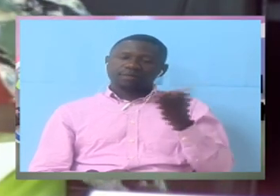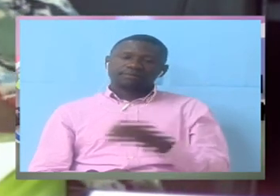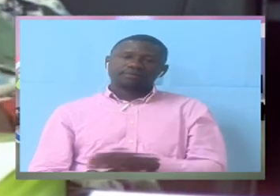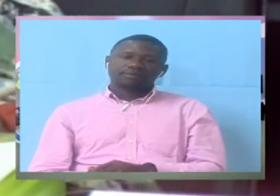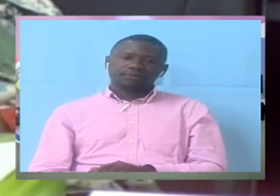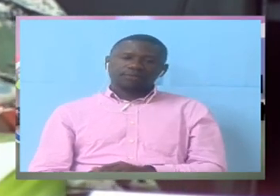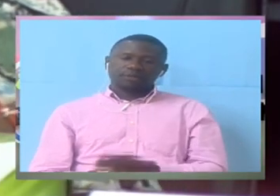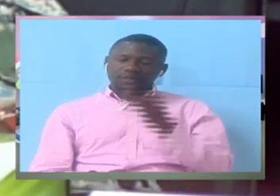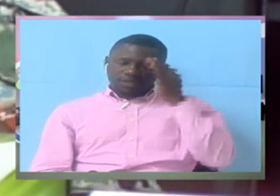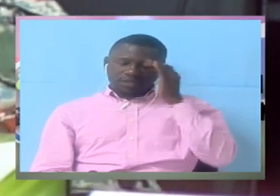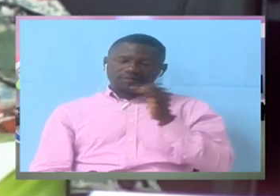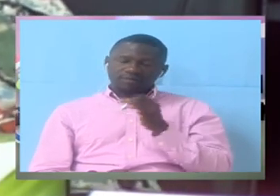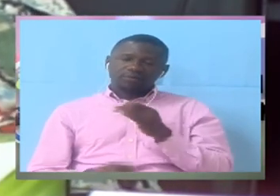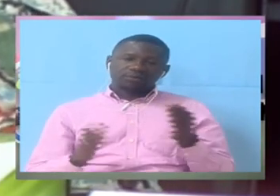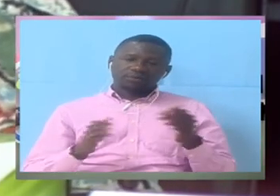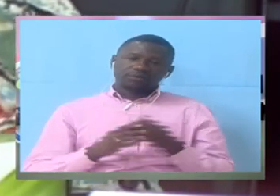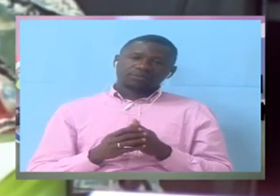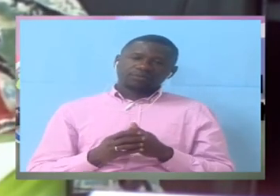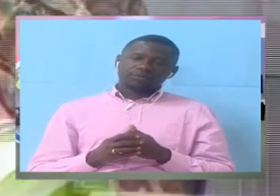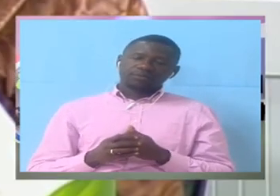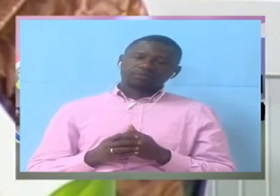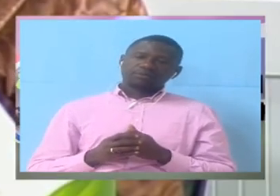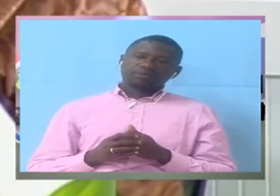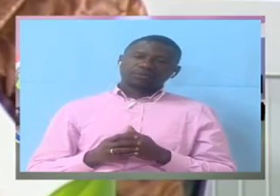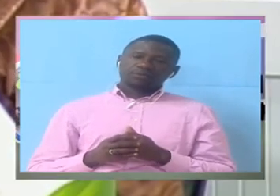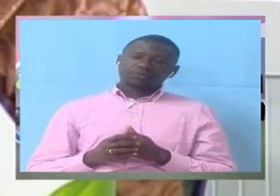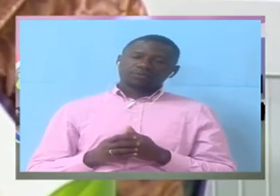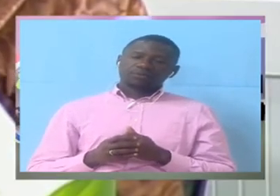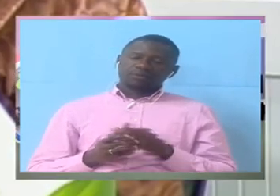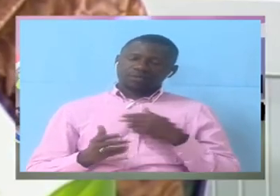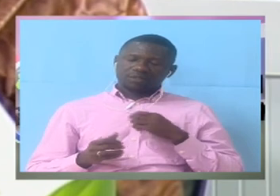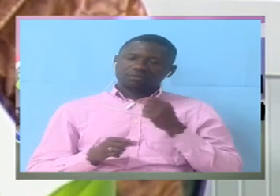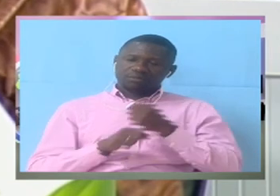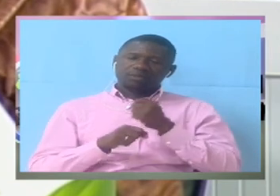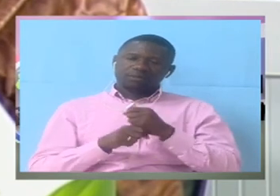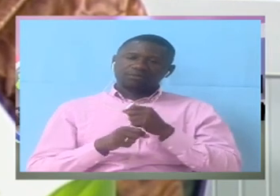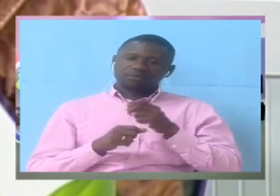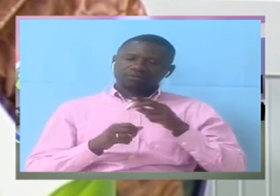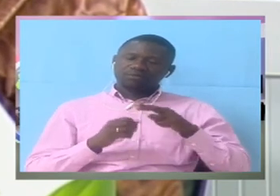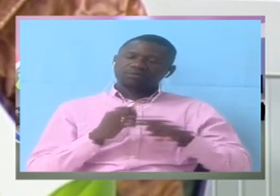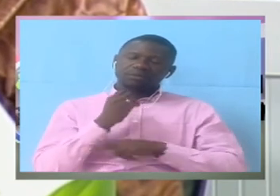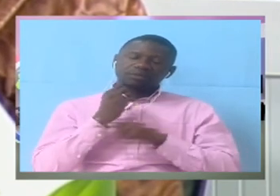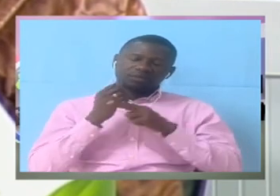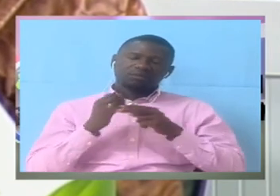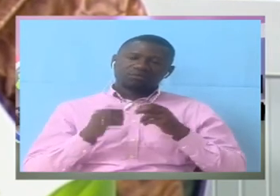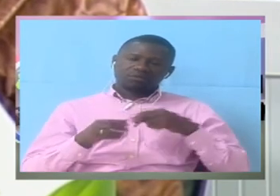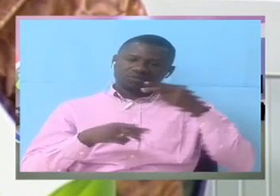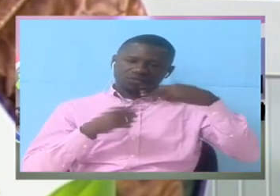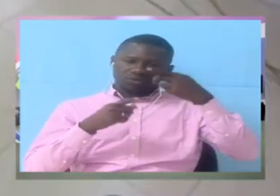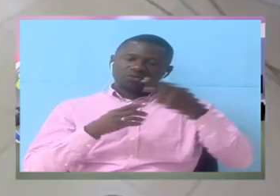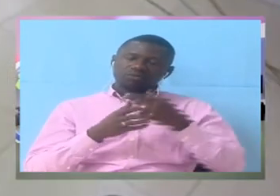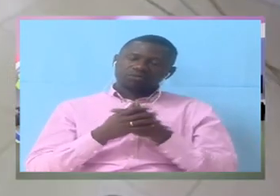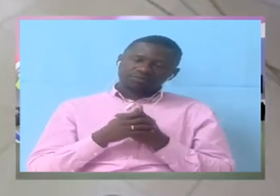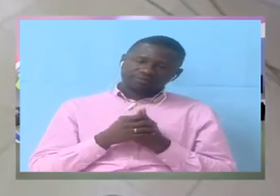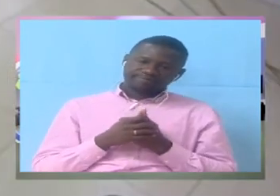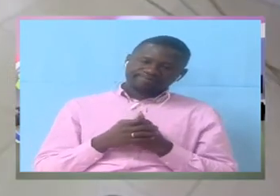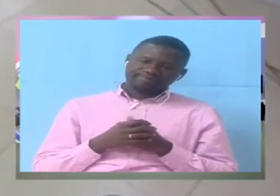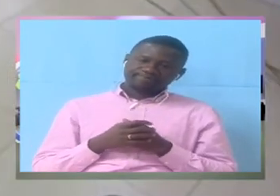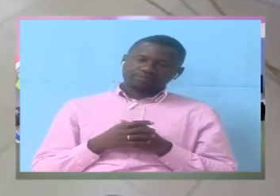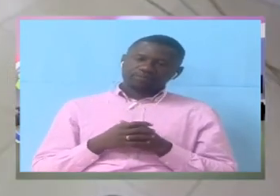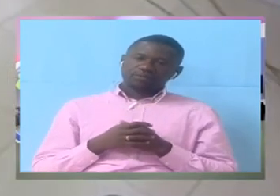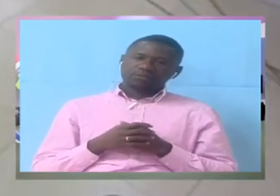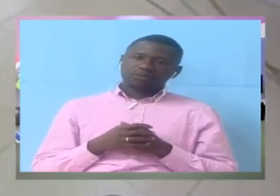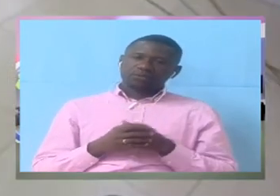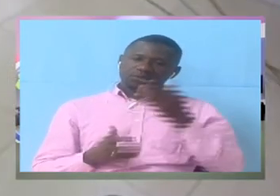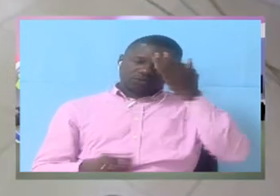Okay, thank you very much. Arama okile turot. May she become a source of greater numbers for you.